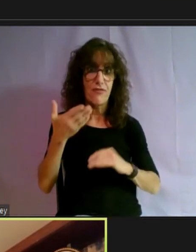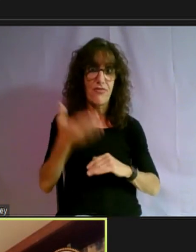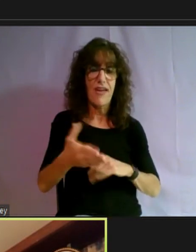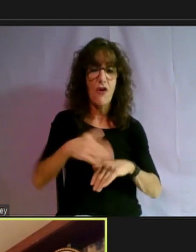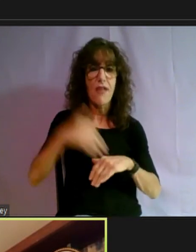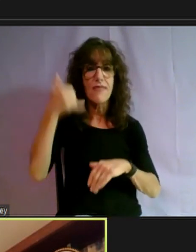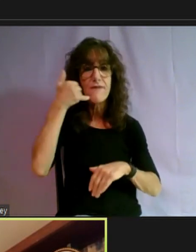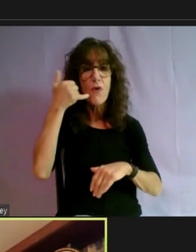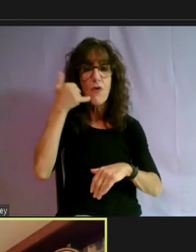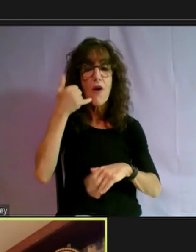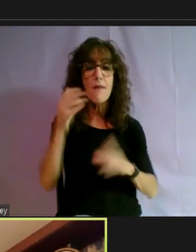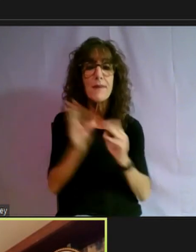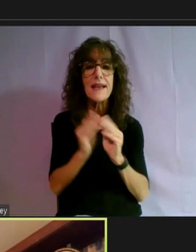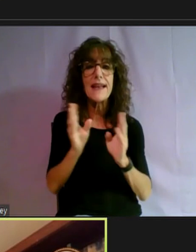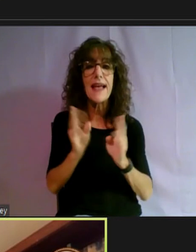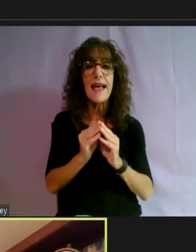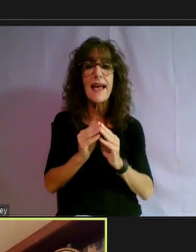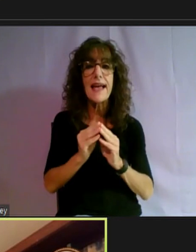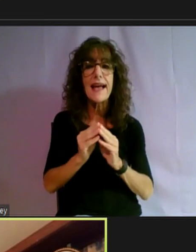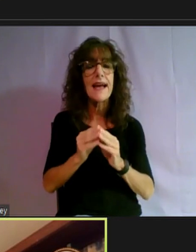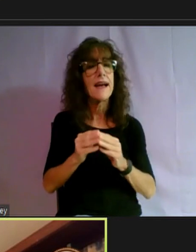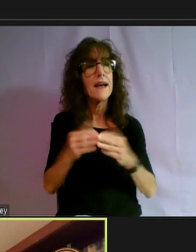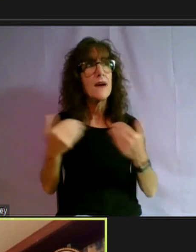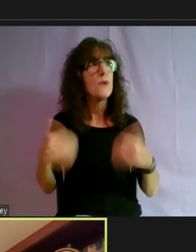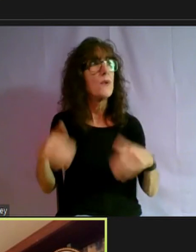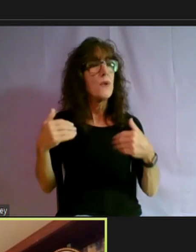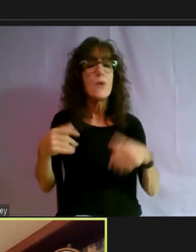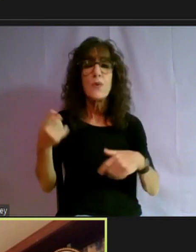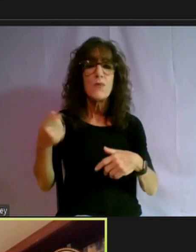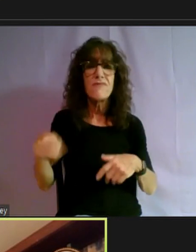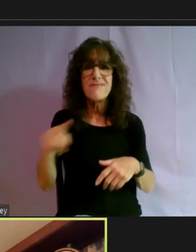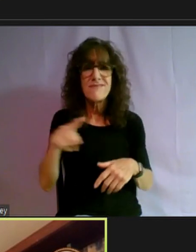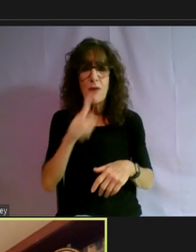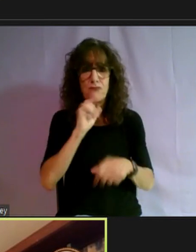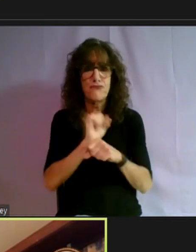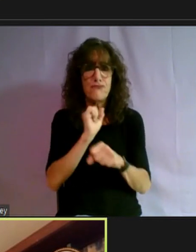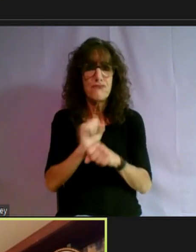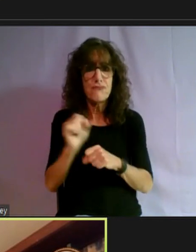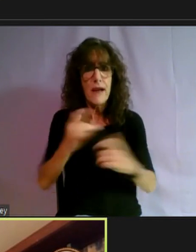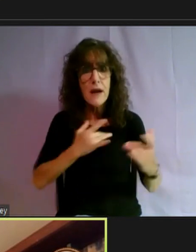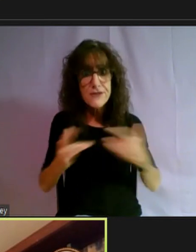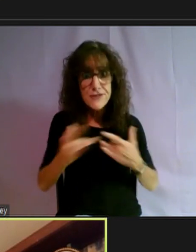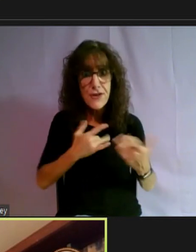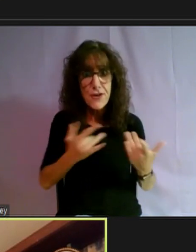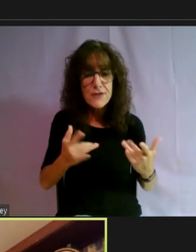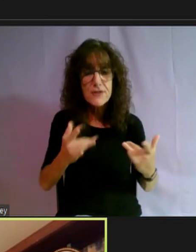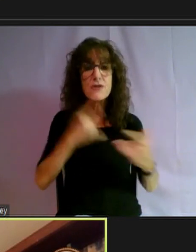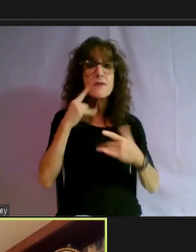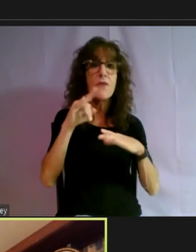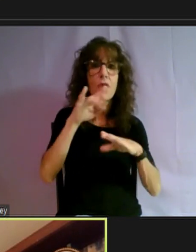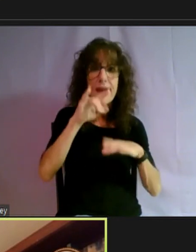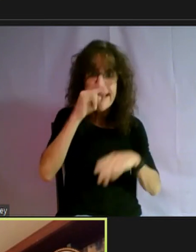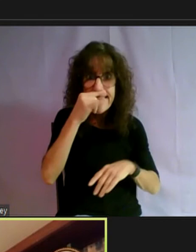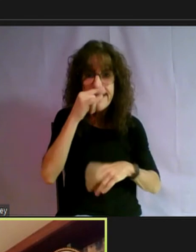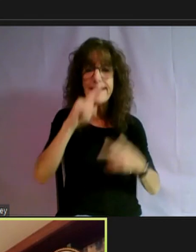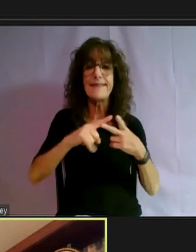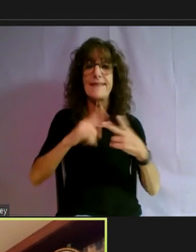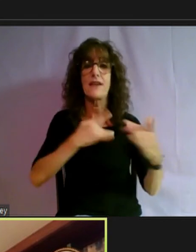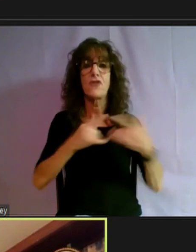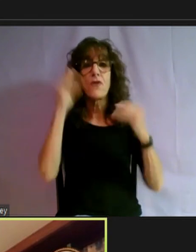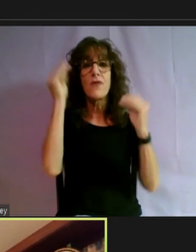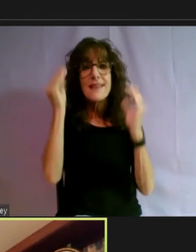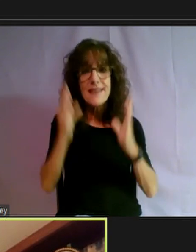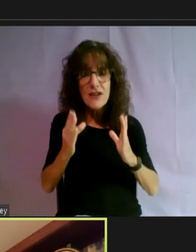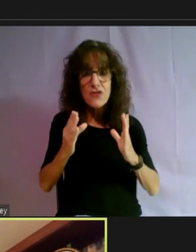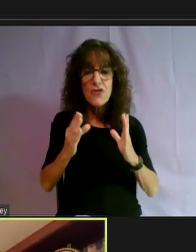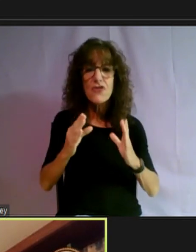My own view was that these were very legitimate concerns for the kids, concerns for the teachers, concerns for